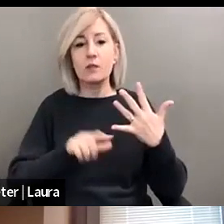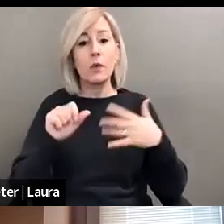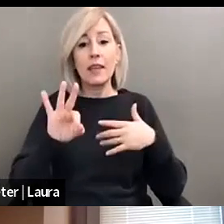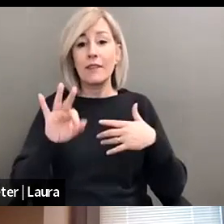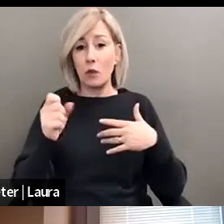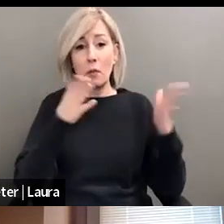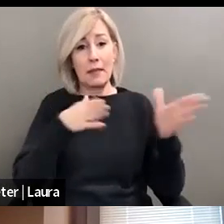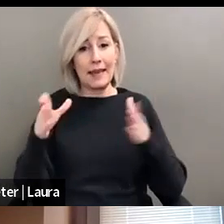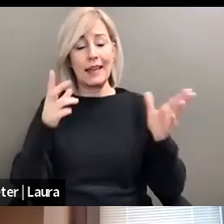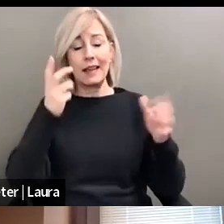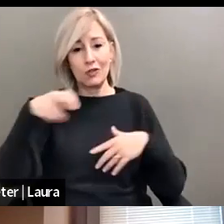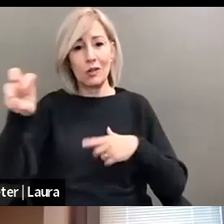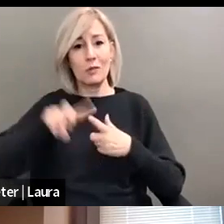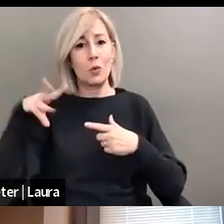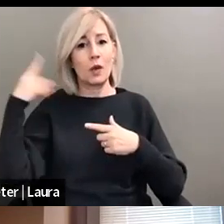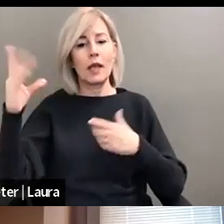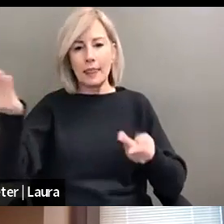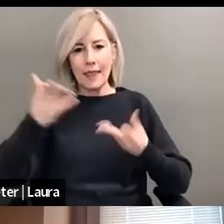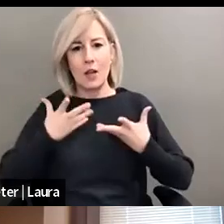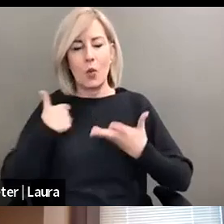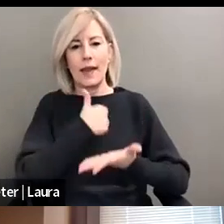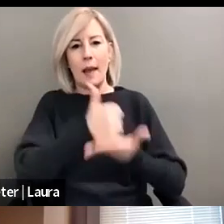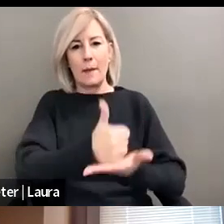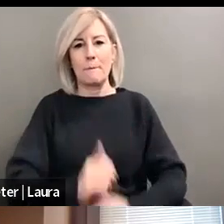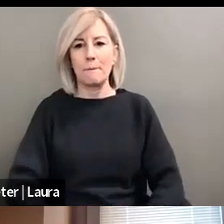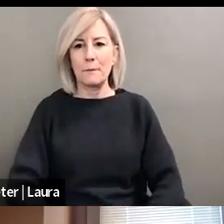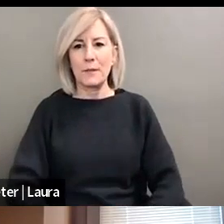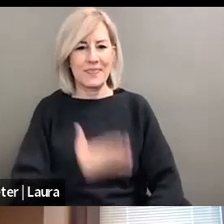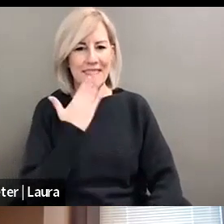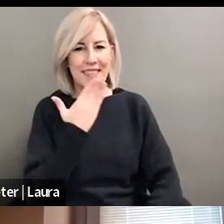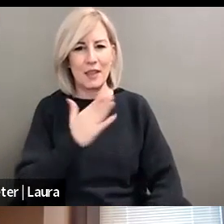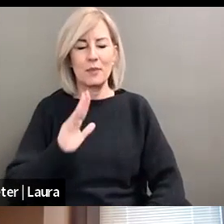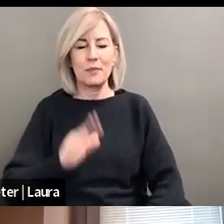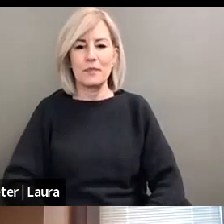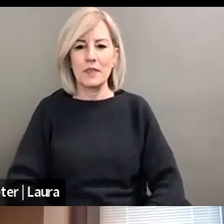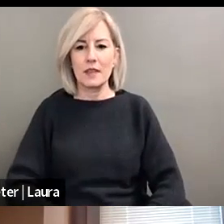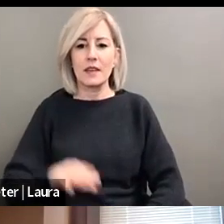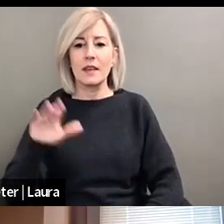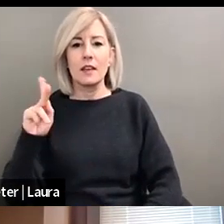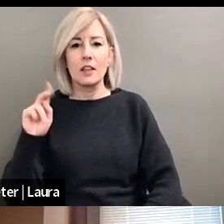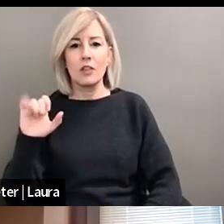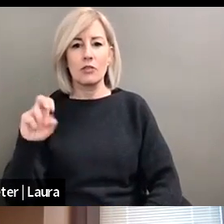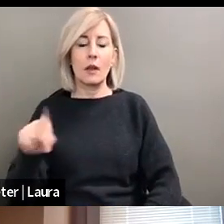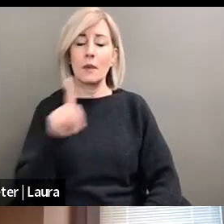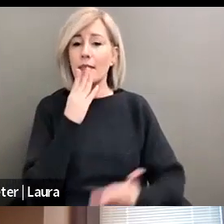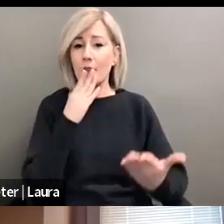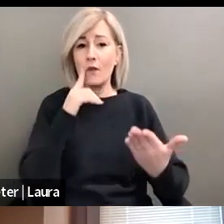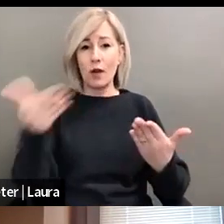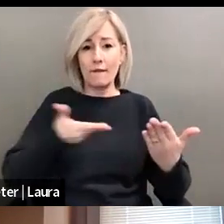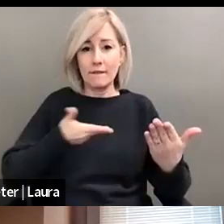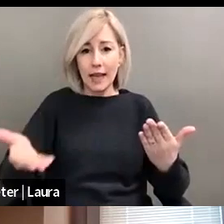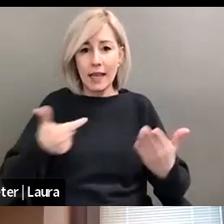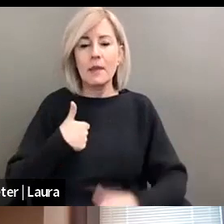if you are ever planning a trip to DC, please let us know. We can help with that. Thank you, Brittany. I would like to say thank you for inviting me. And